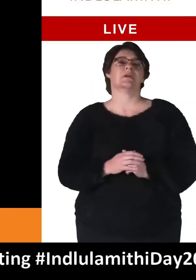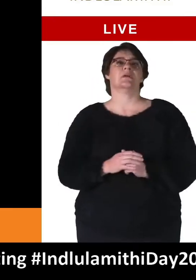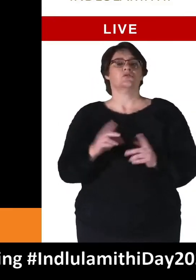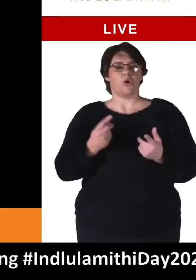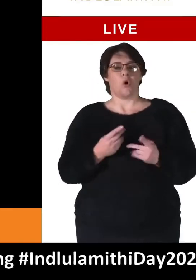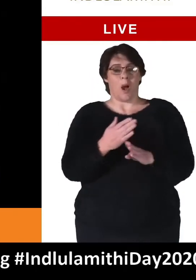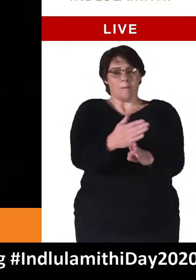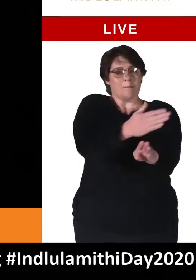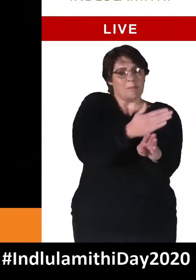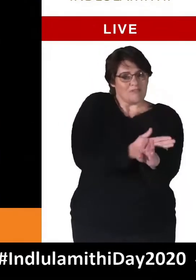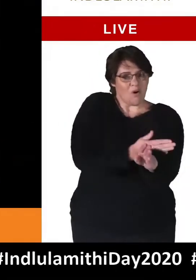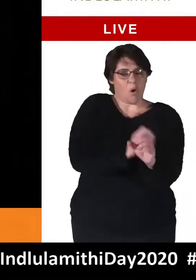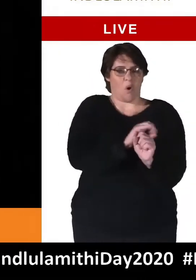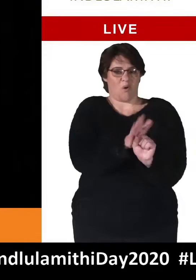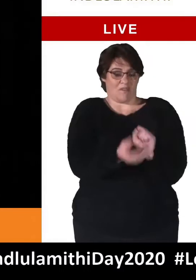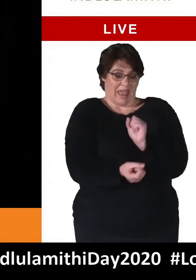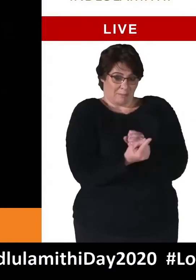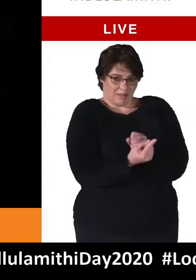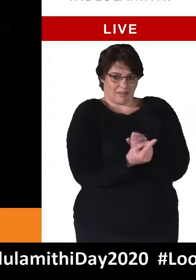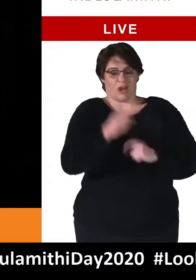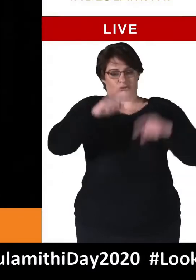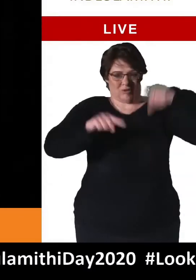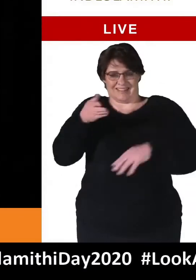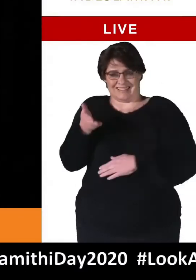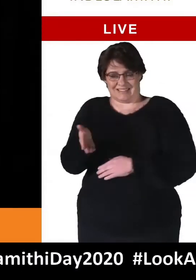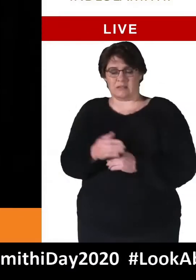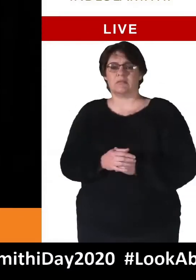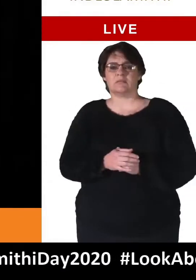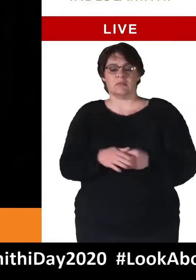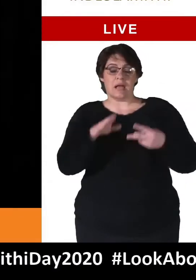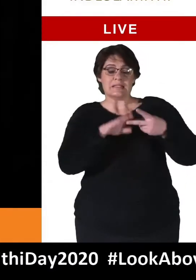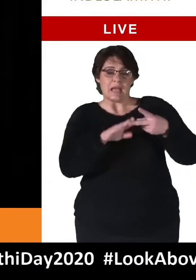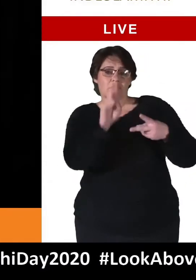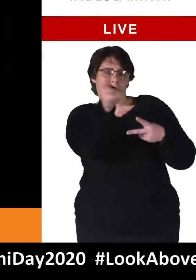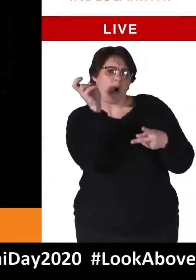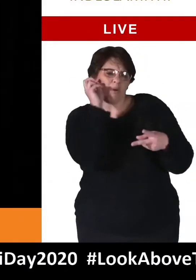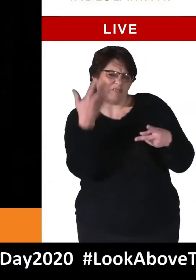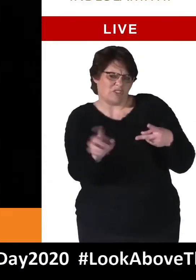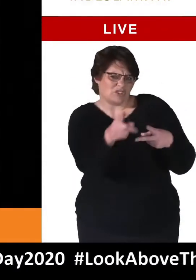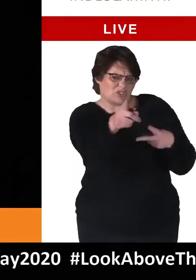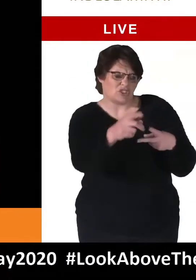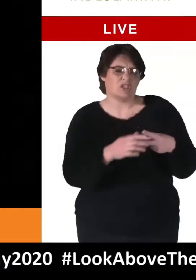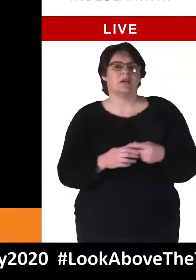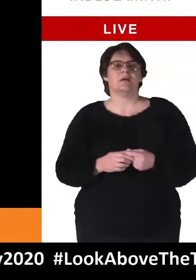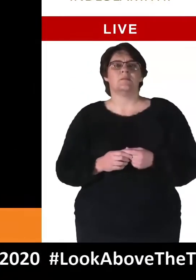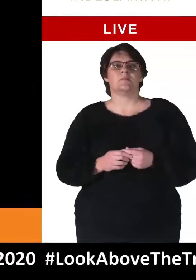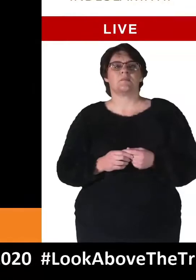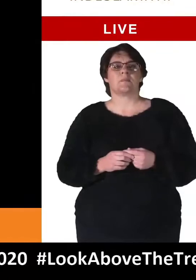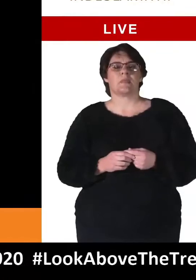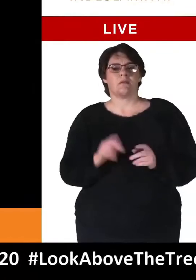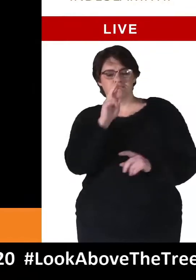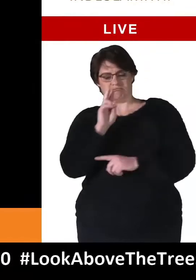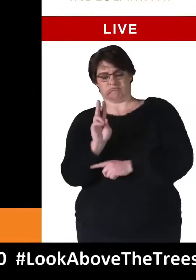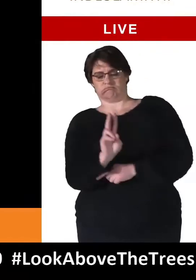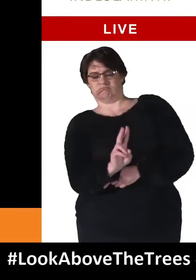the pre-COVID trend. Secondly, as we've already heard, we are for the first time this year able to